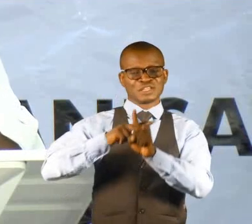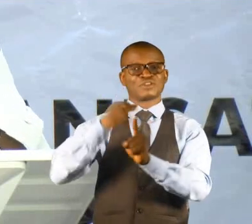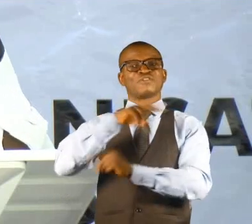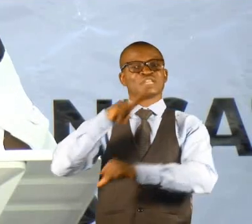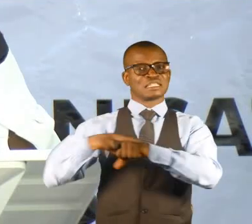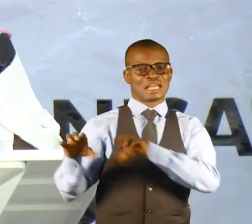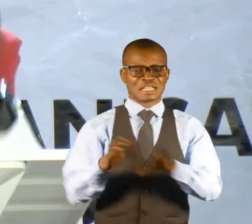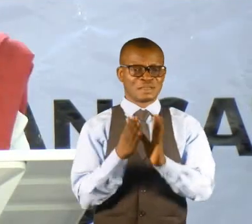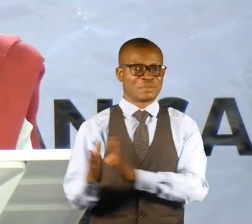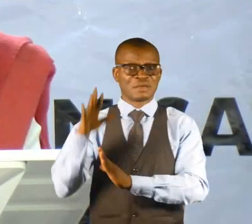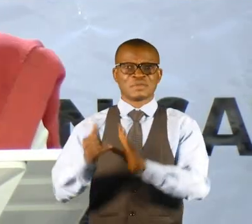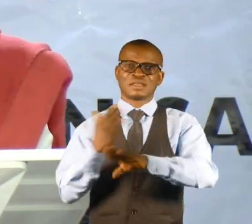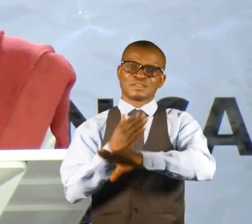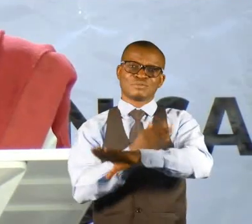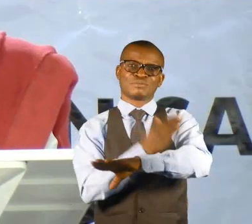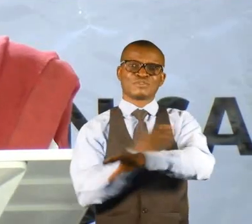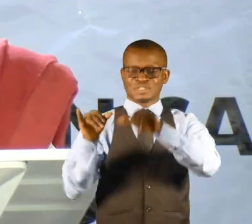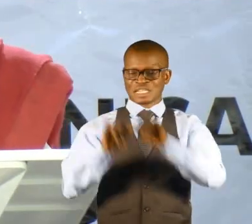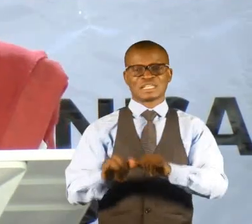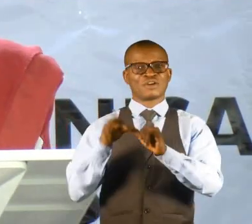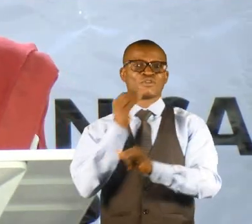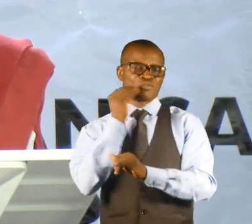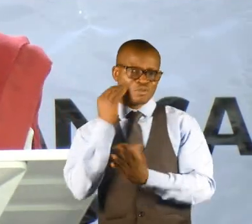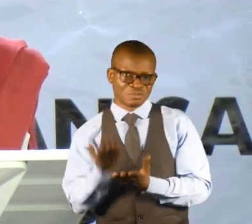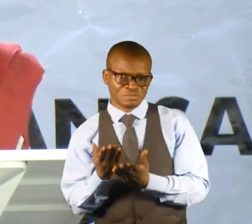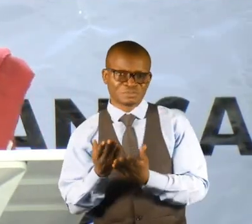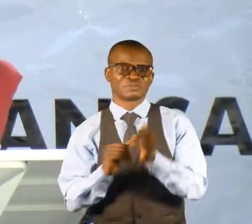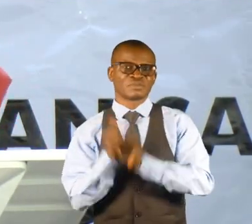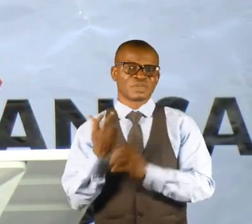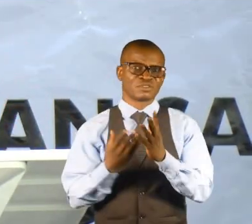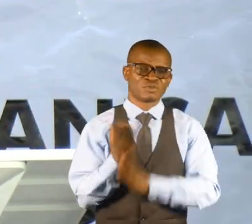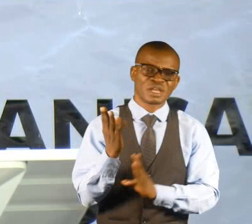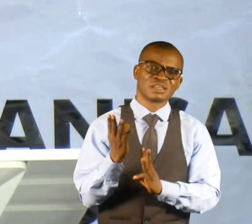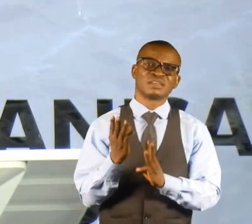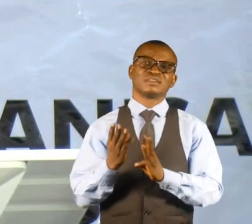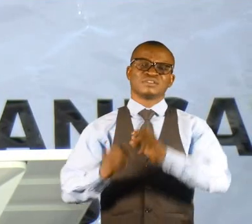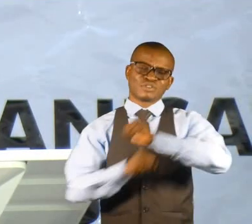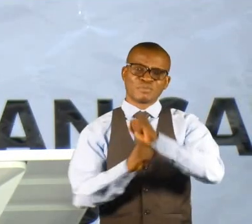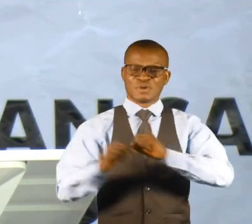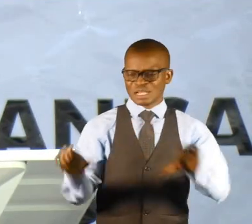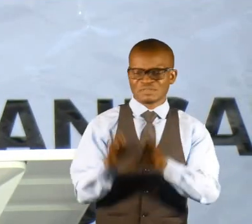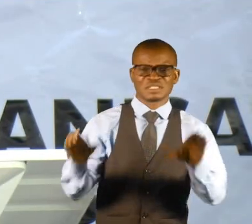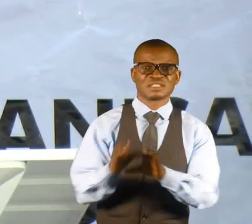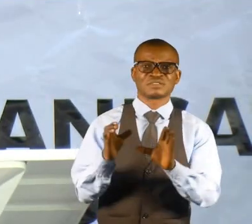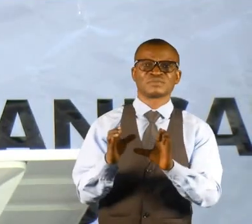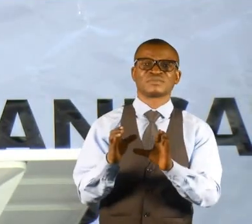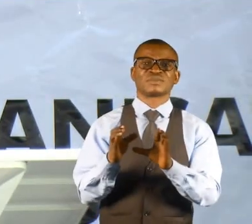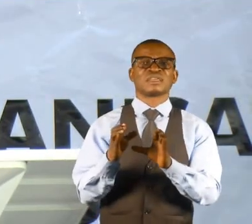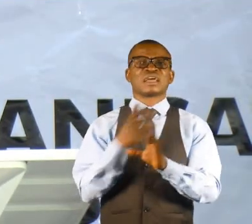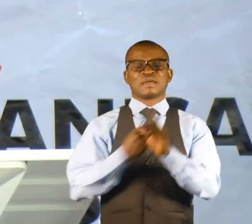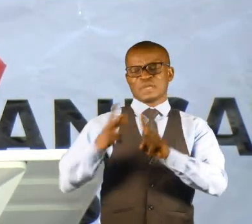the implementation of the NAP by improving the standard of existing shelters, improve referral pathways, and support the operationalization